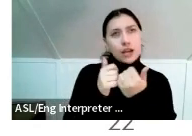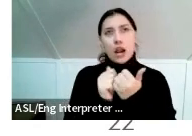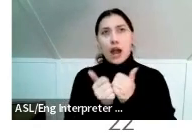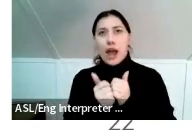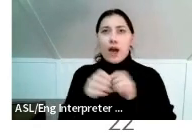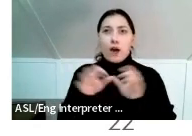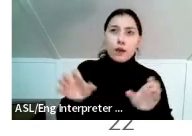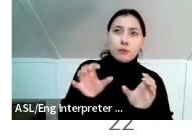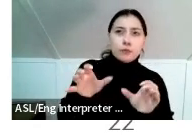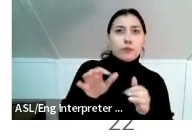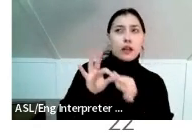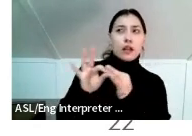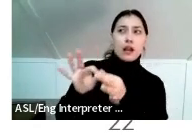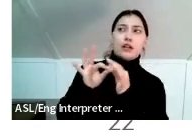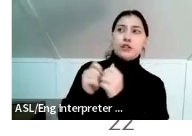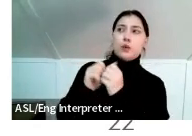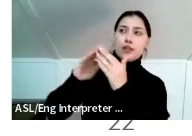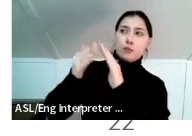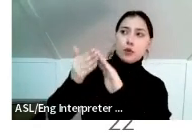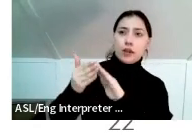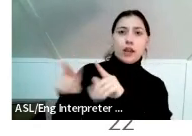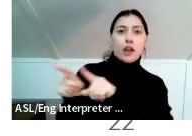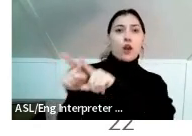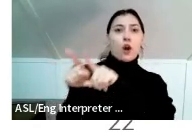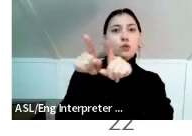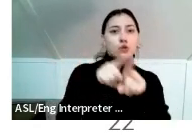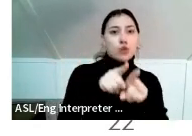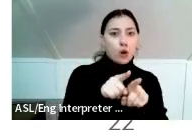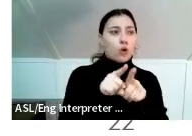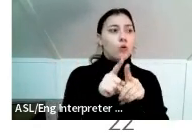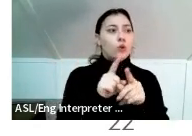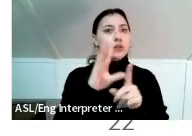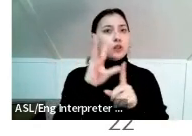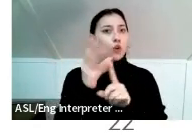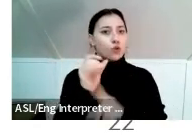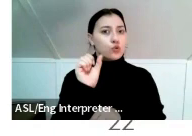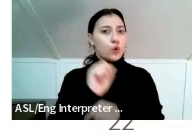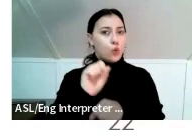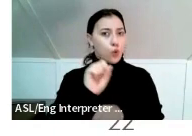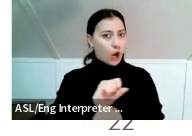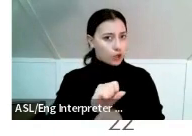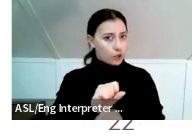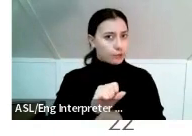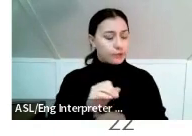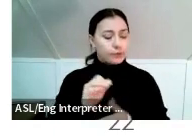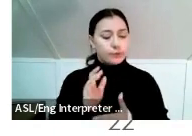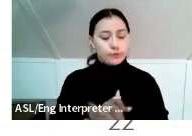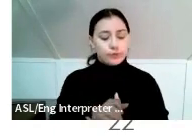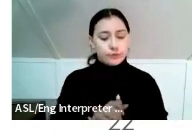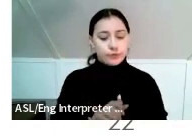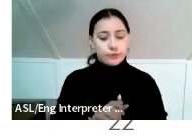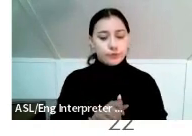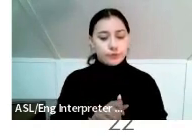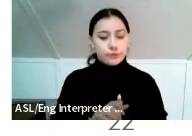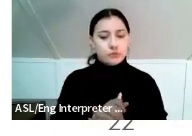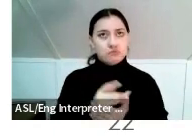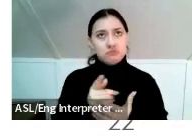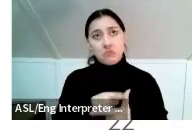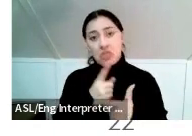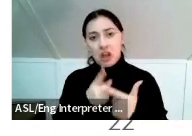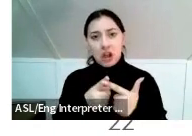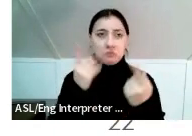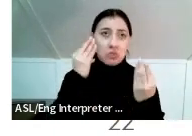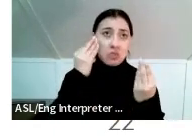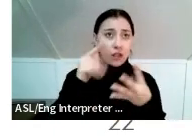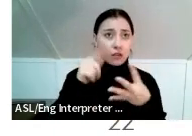both your community and how you relate to the cultural work that you do. And then think about the questions